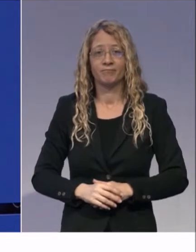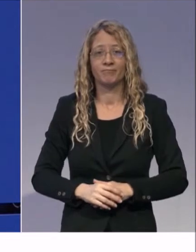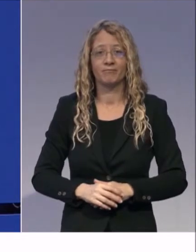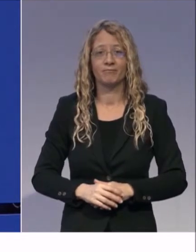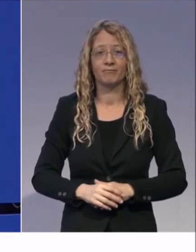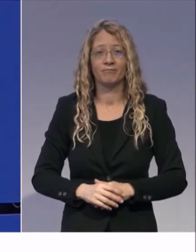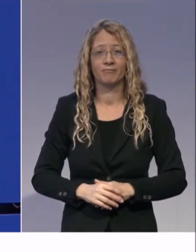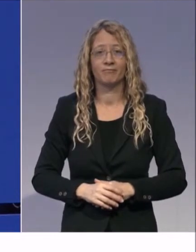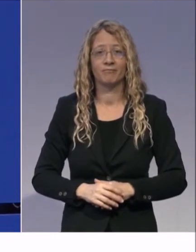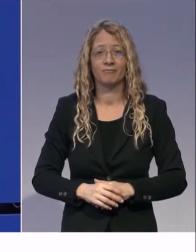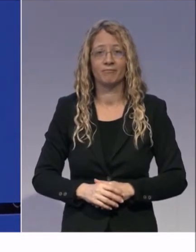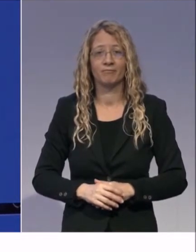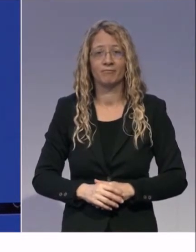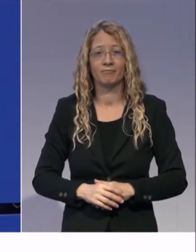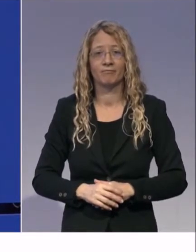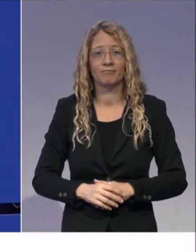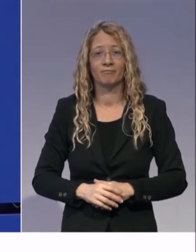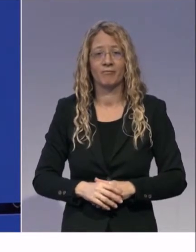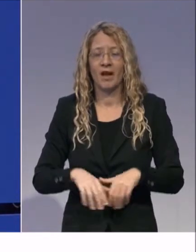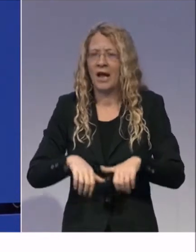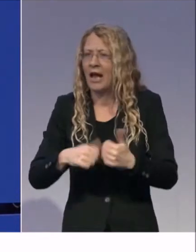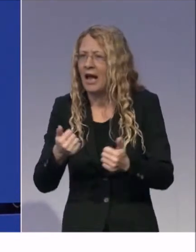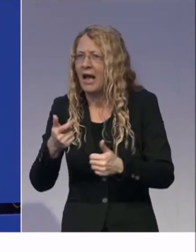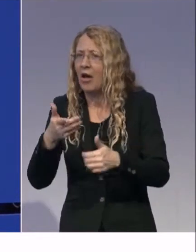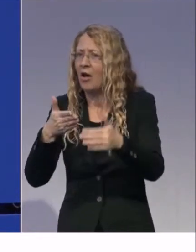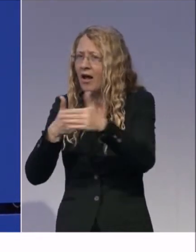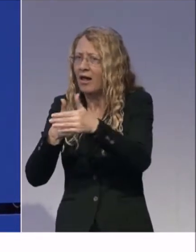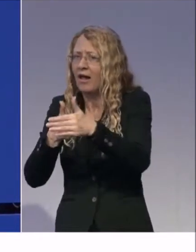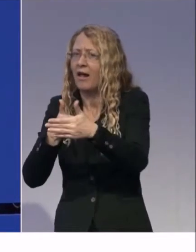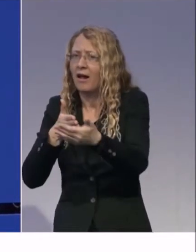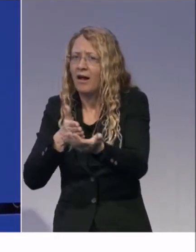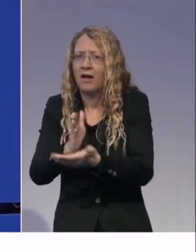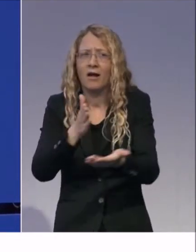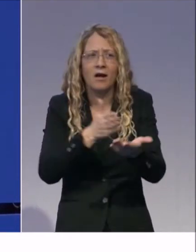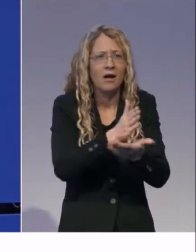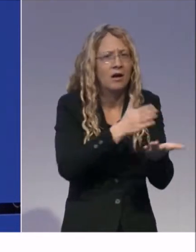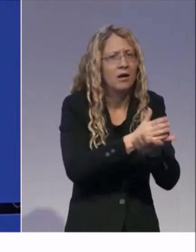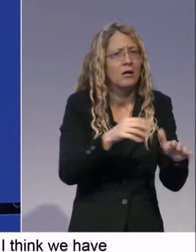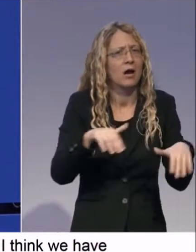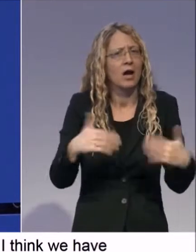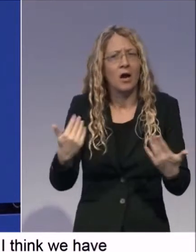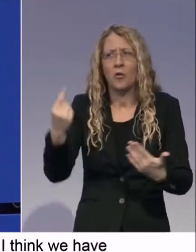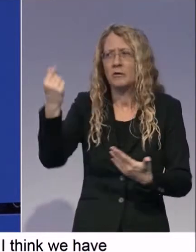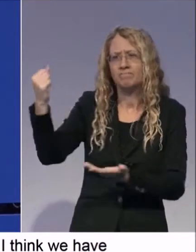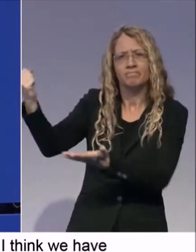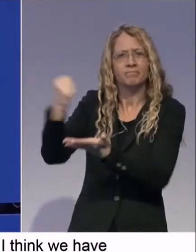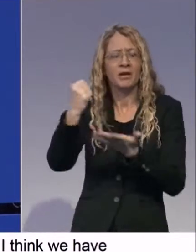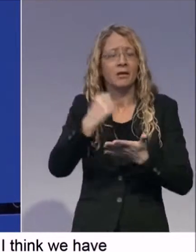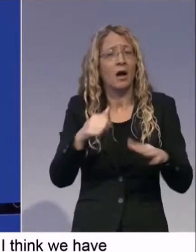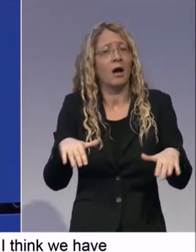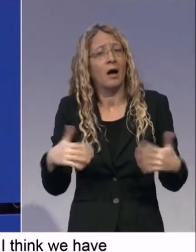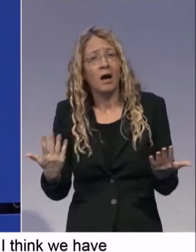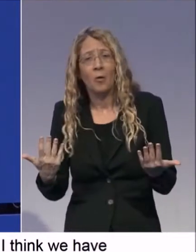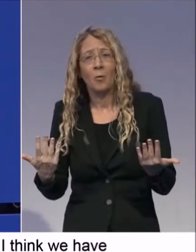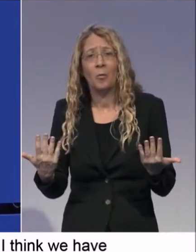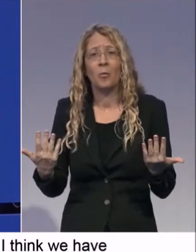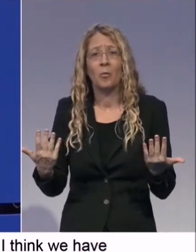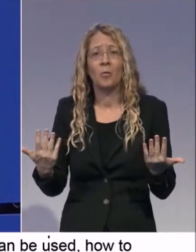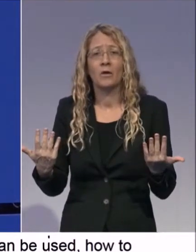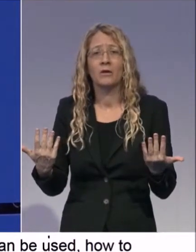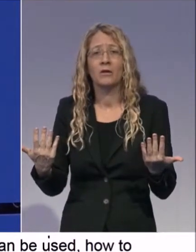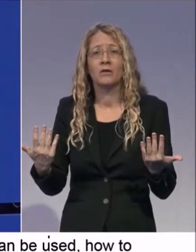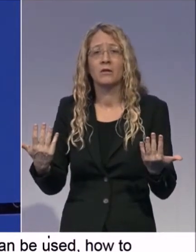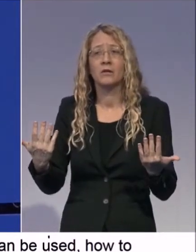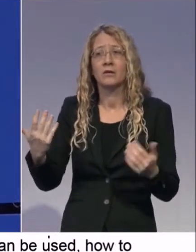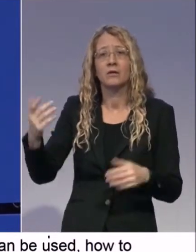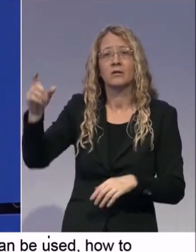be used, how to get them. The more information that I think authorities, governments, public policy, private companies can